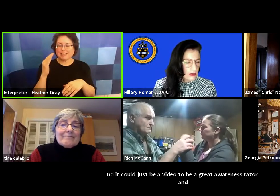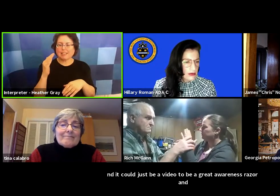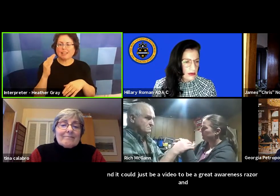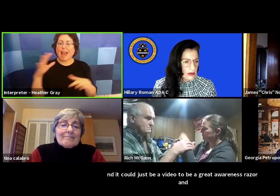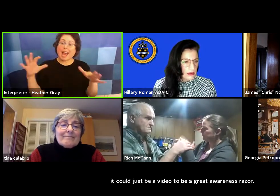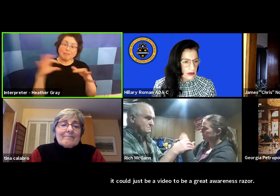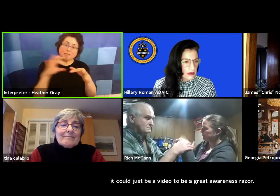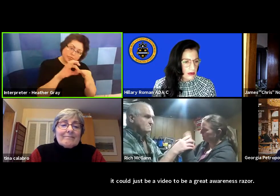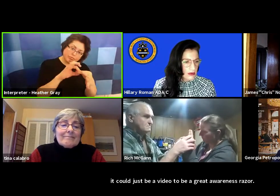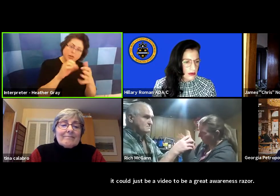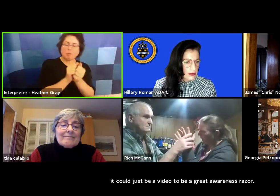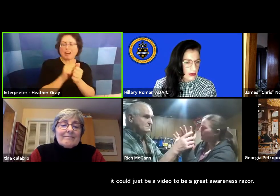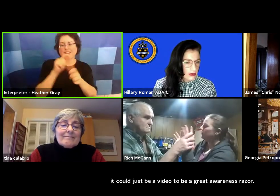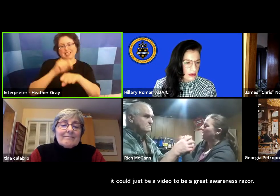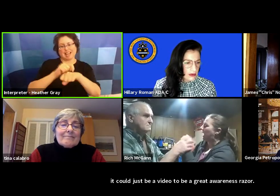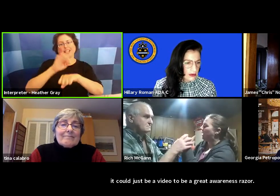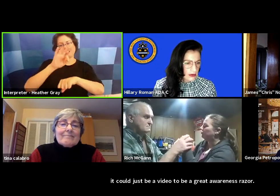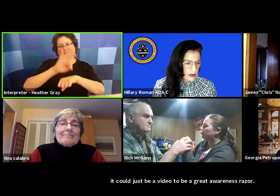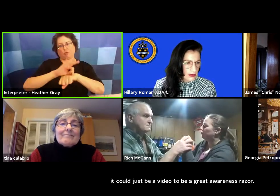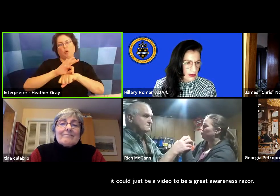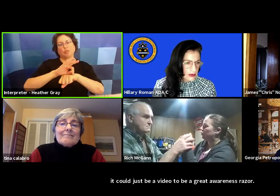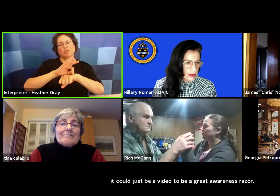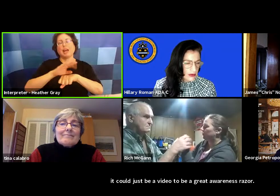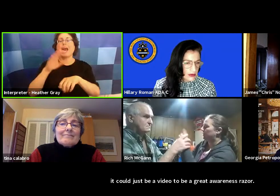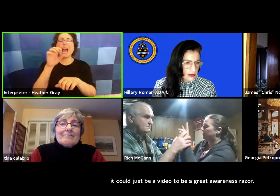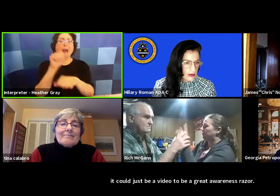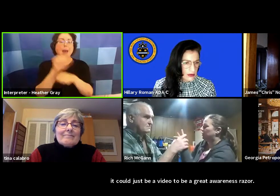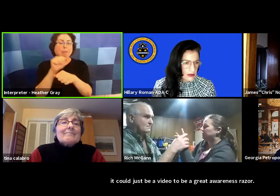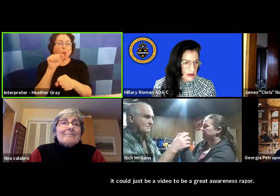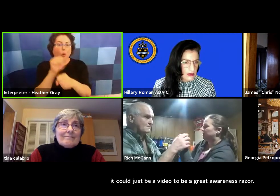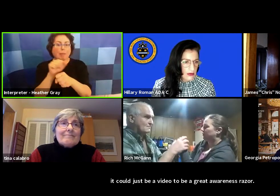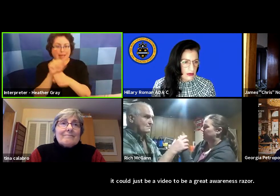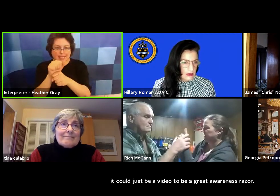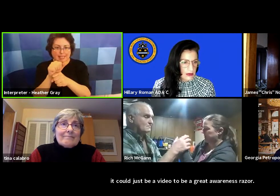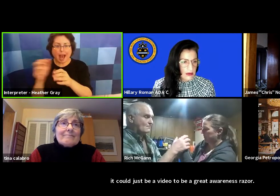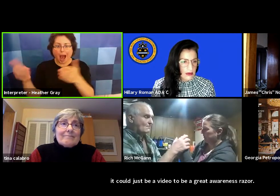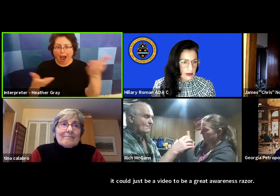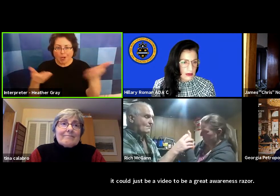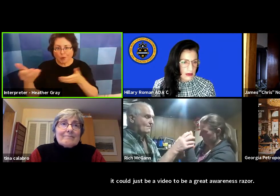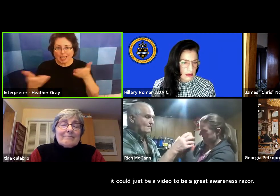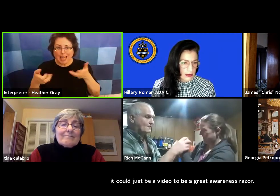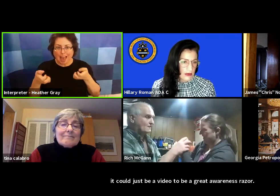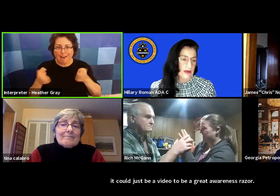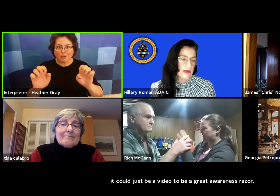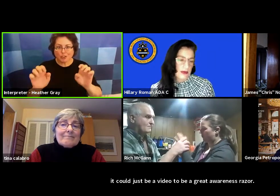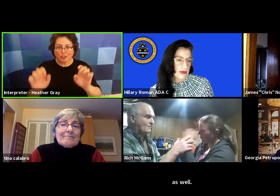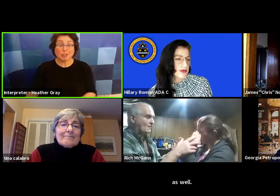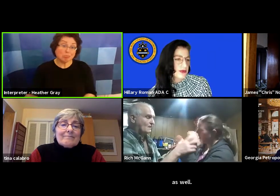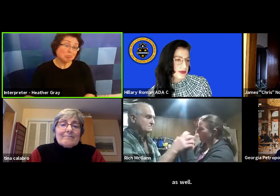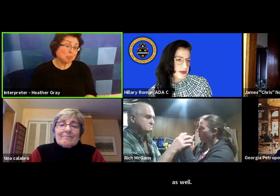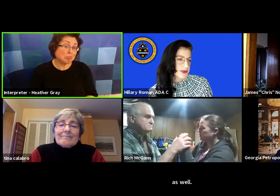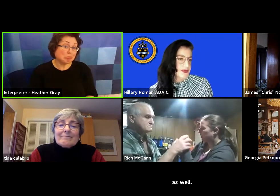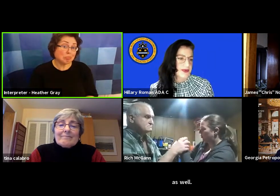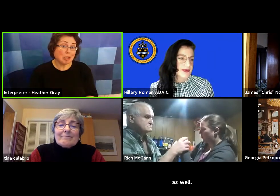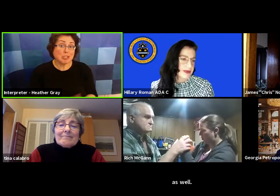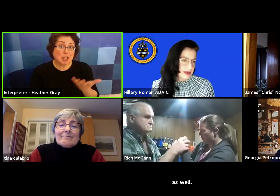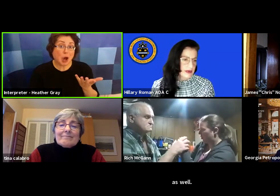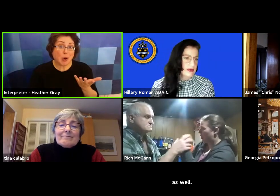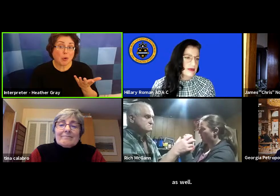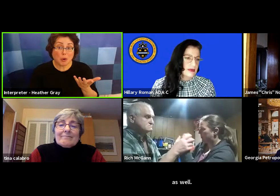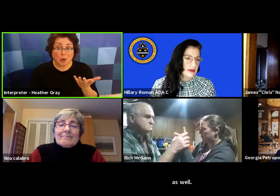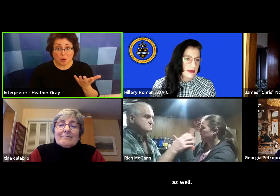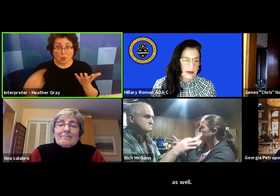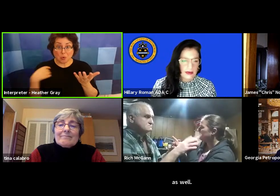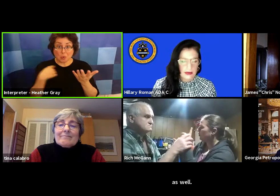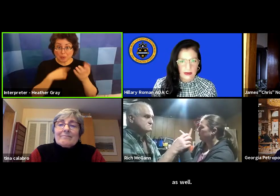with the task force's employment effort. So this was something as well that we could talk about. And